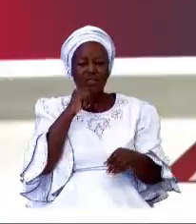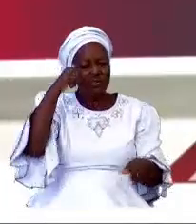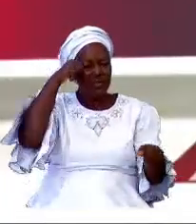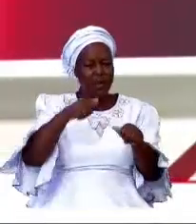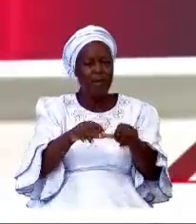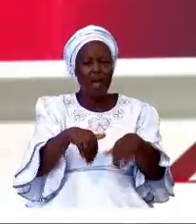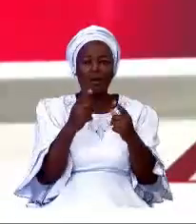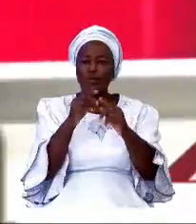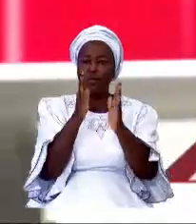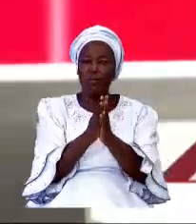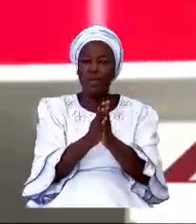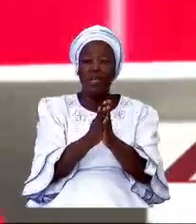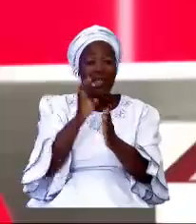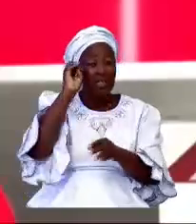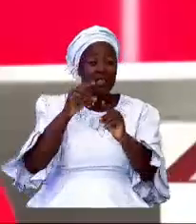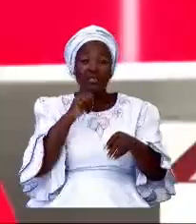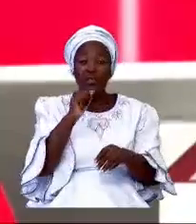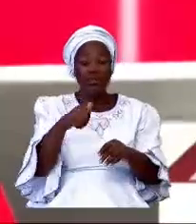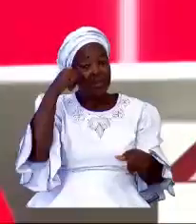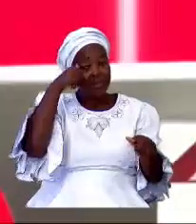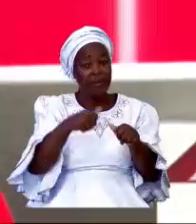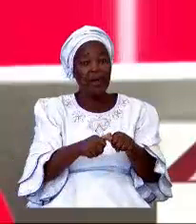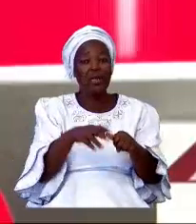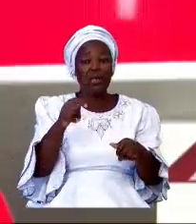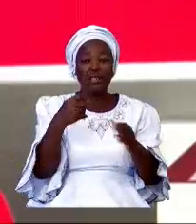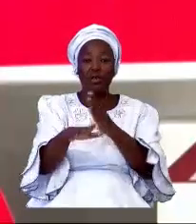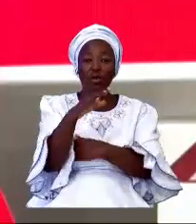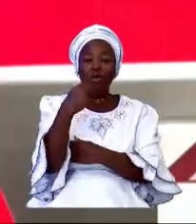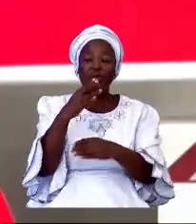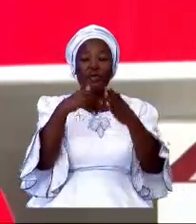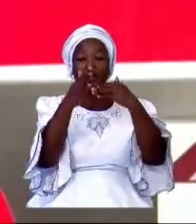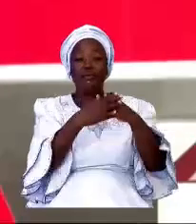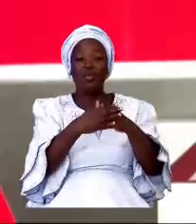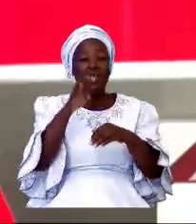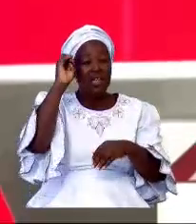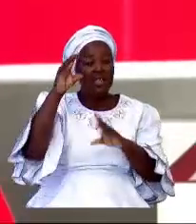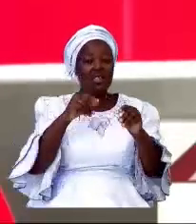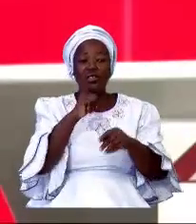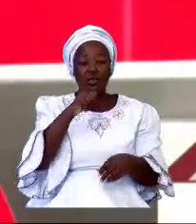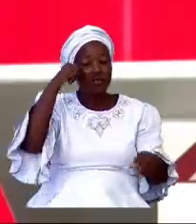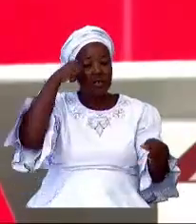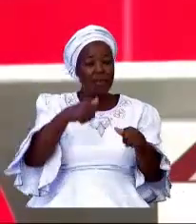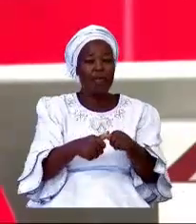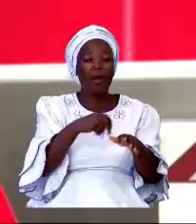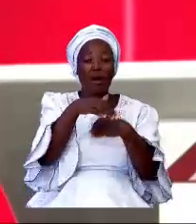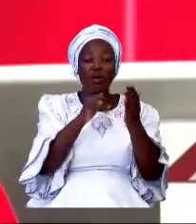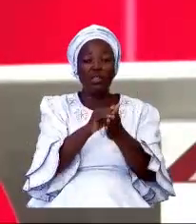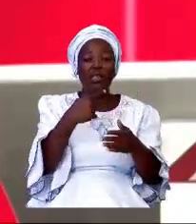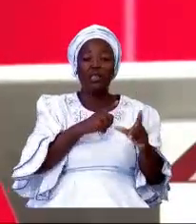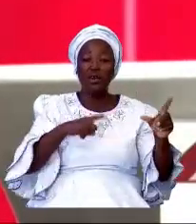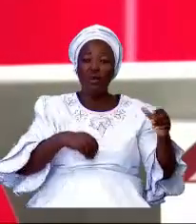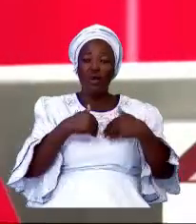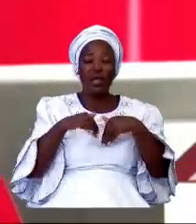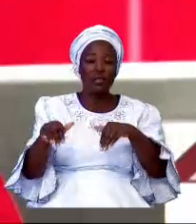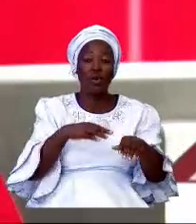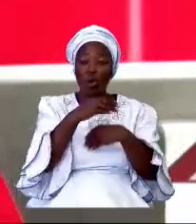promise. He didn't remember how to pray. He didn't remember the God of heaven. He didn't